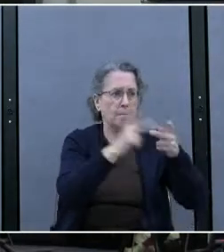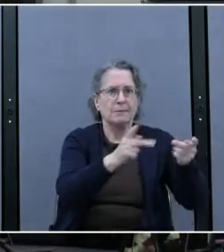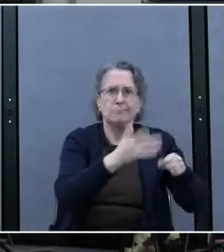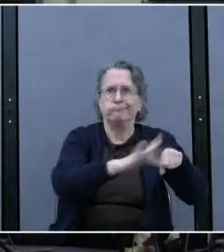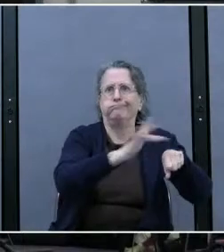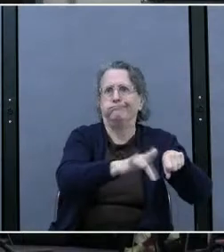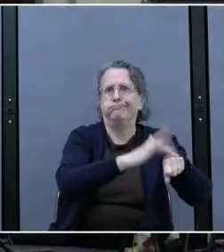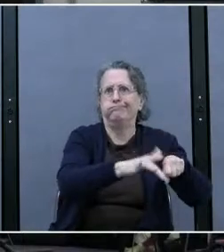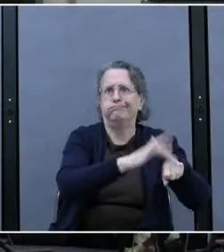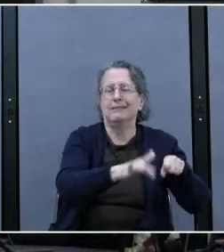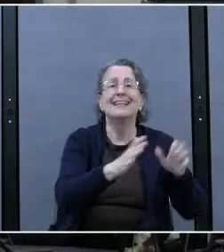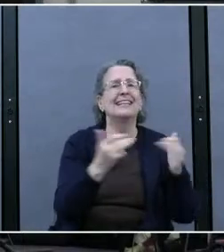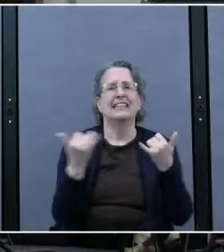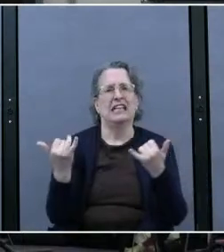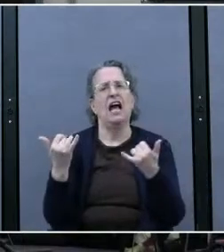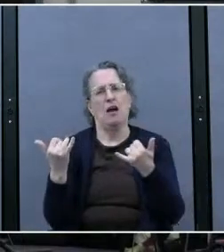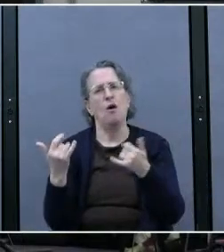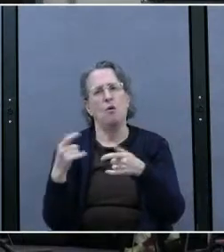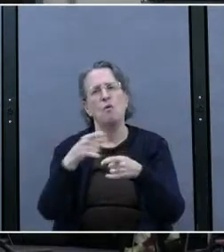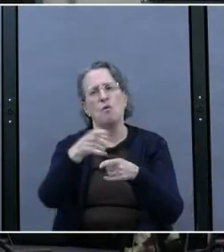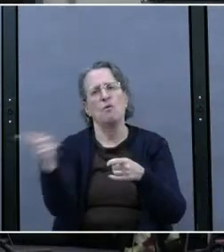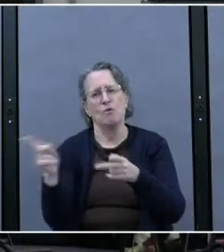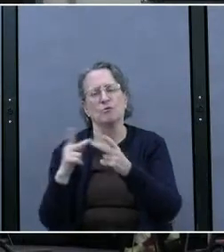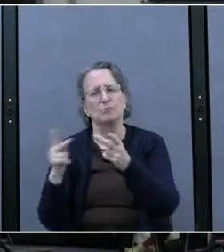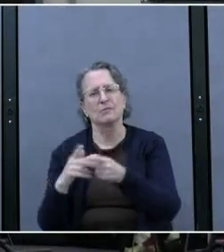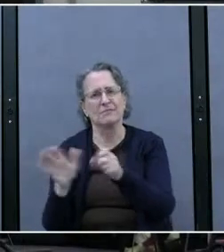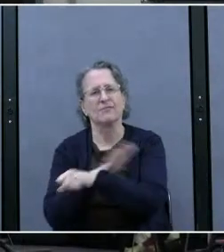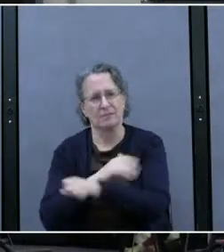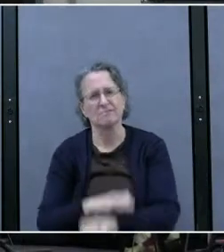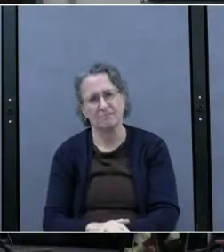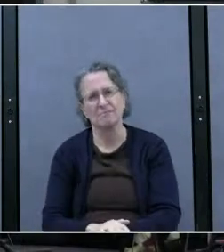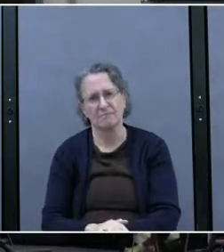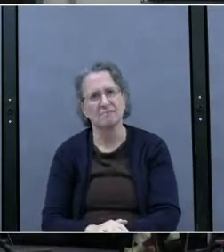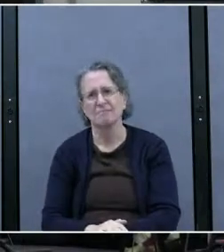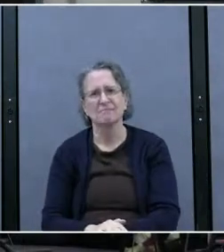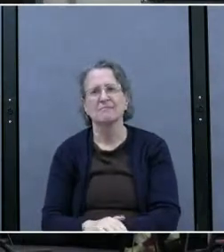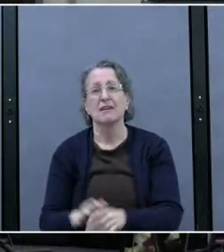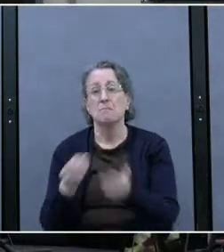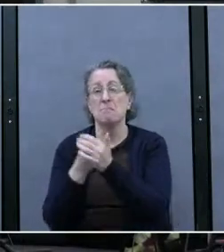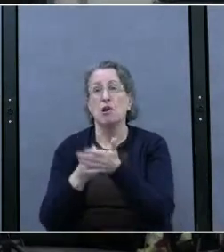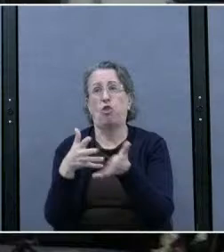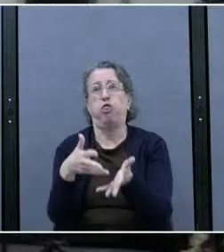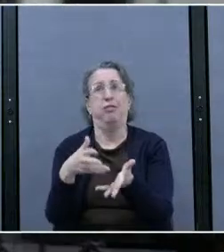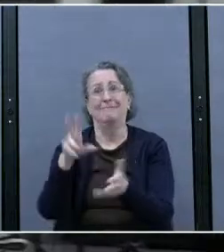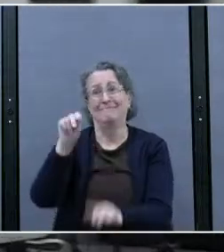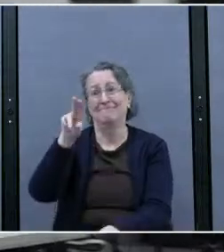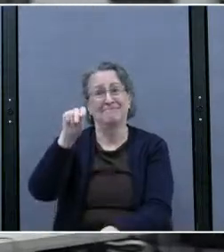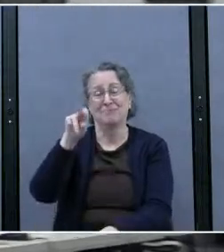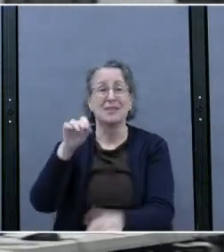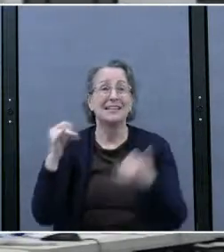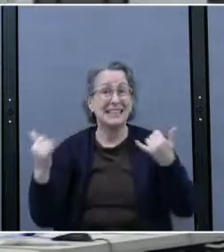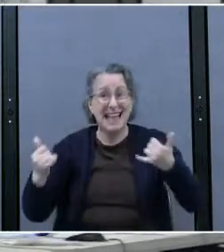more rare, but we've got, 27 or 30 officers on the street, and that's